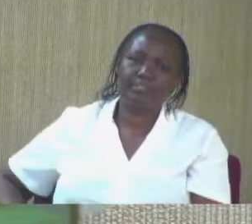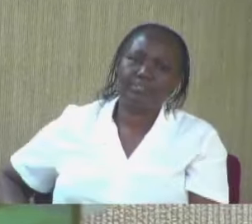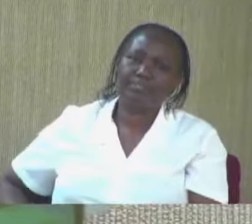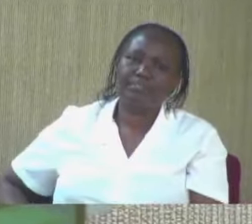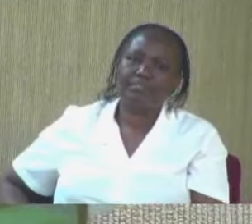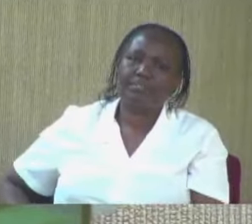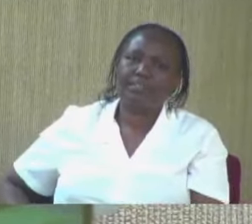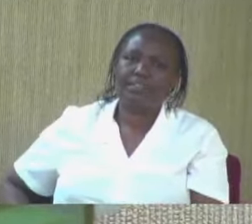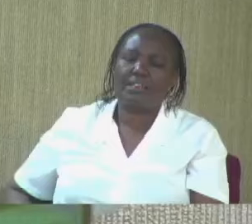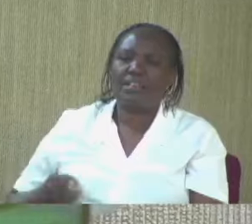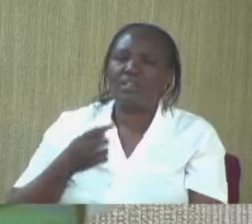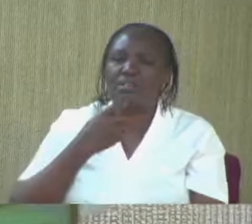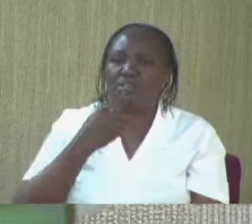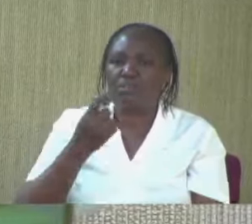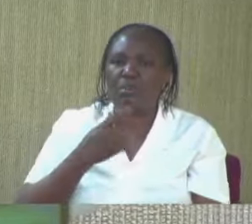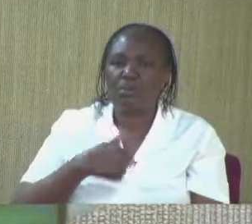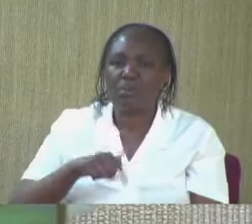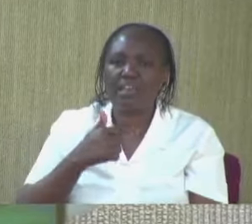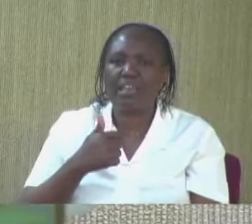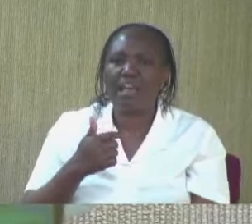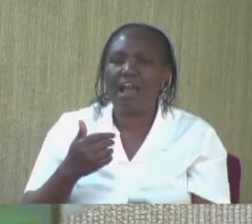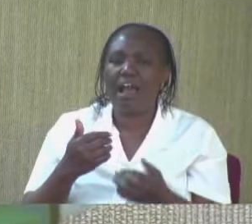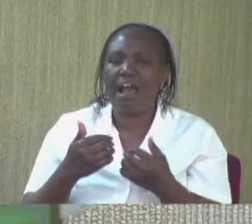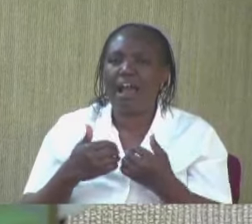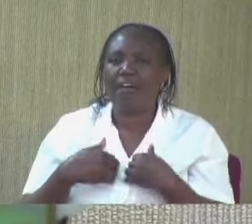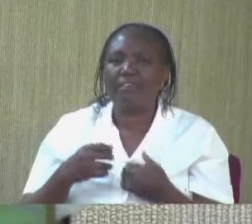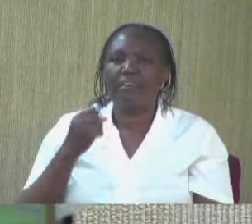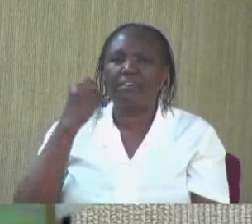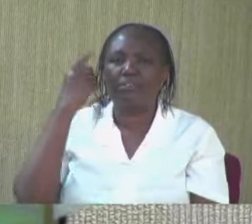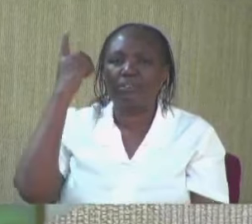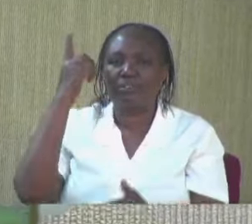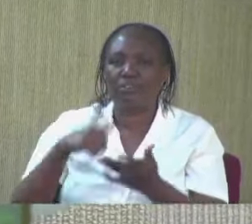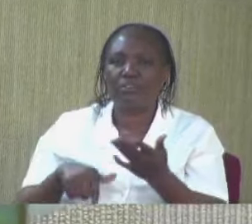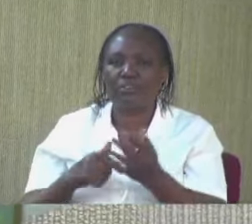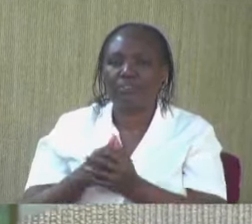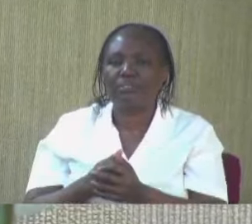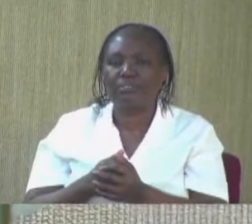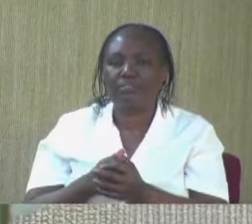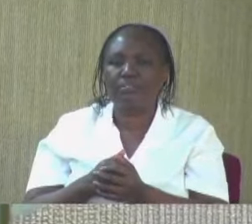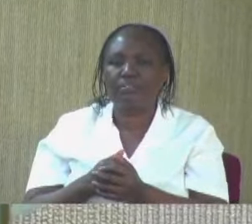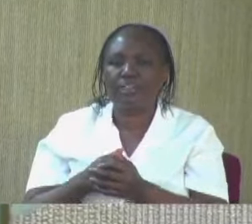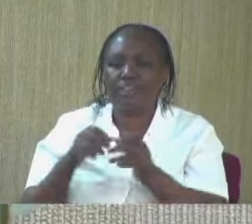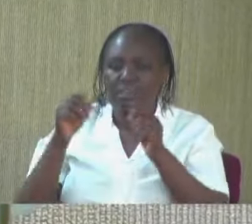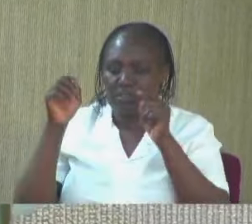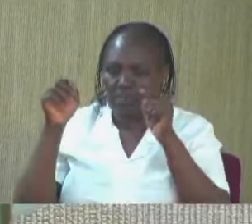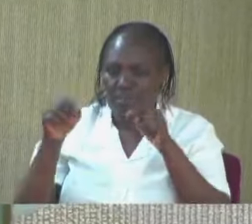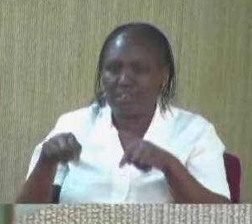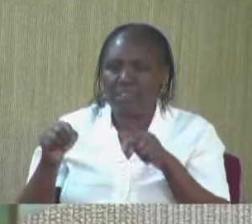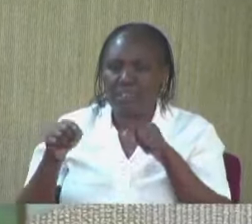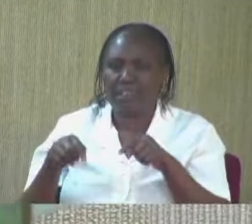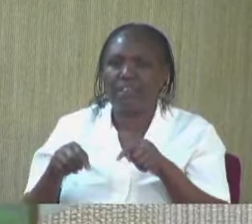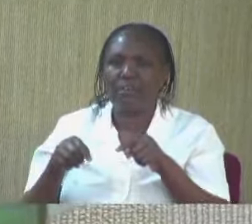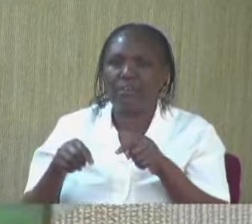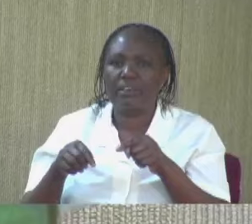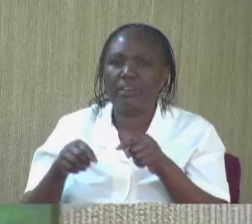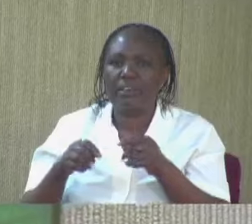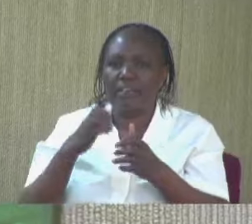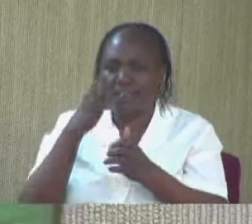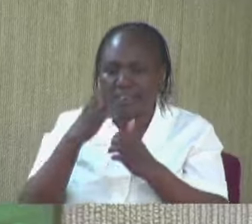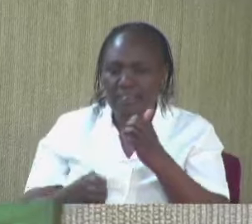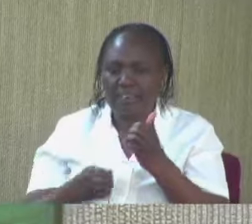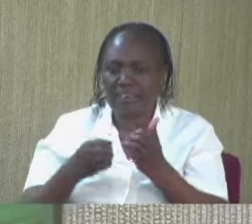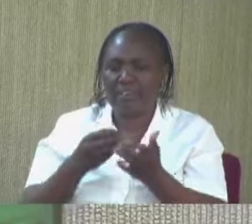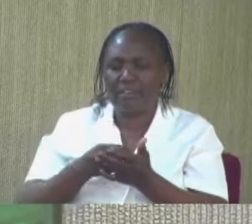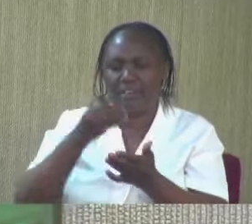Christ. And so we have been trying to understand that passage, and today we want to end our study series. And so